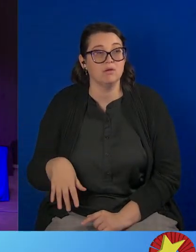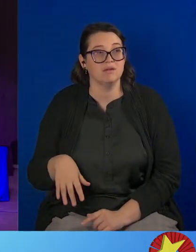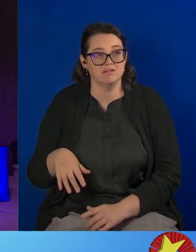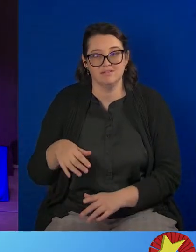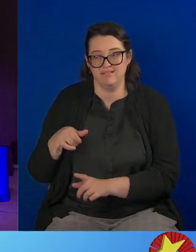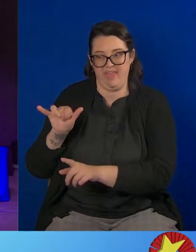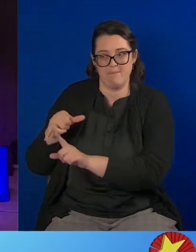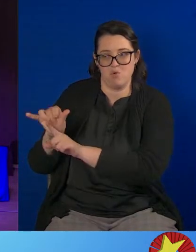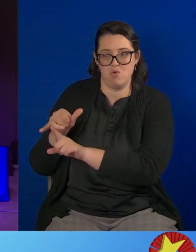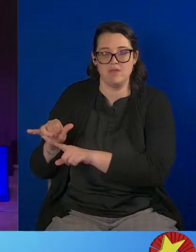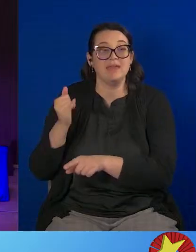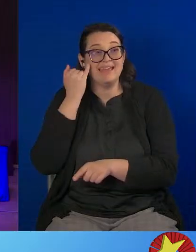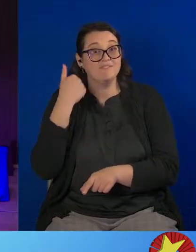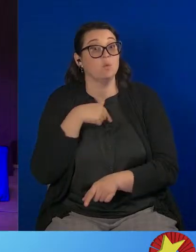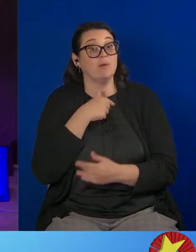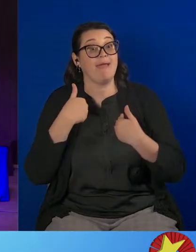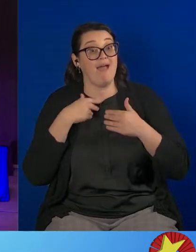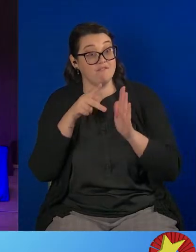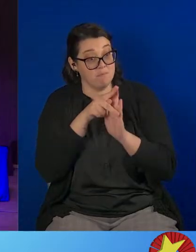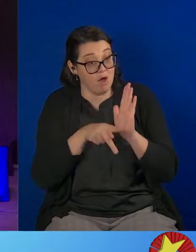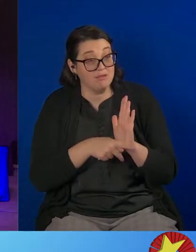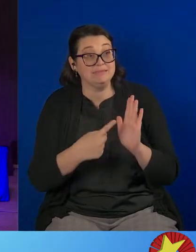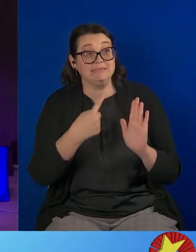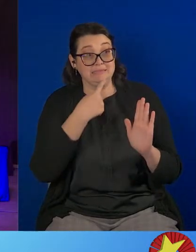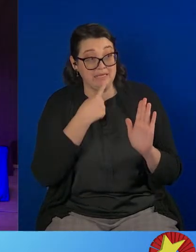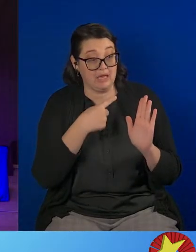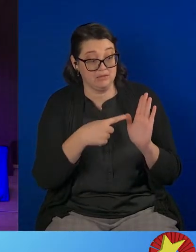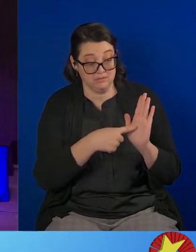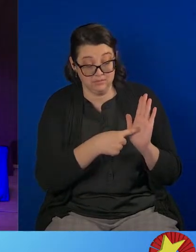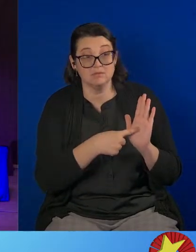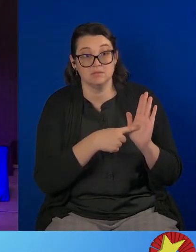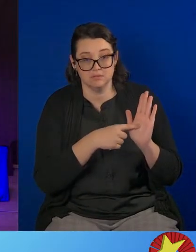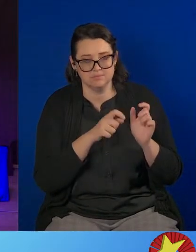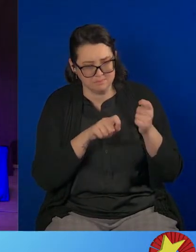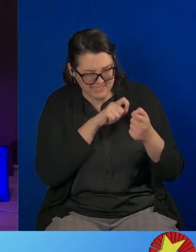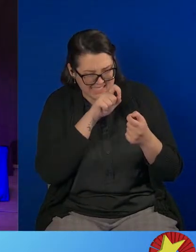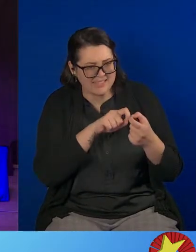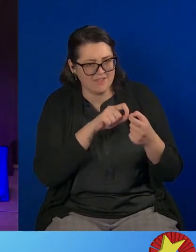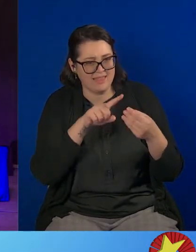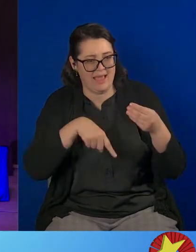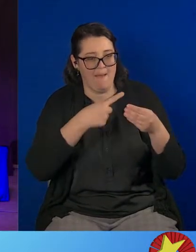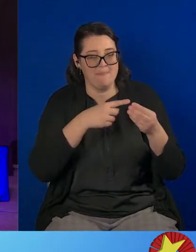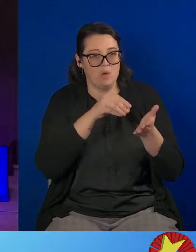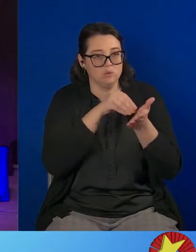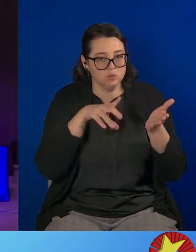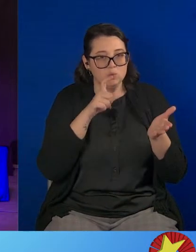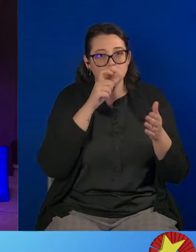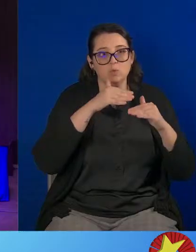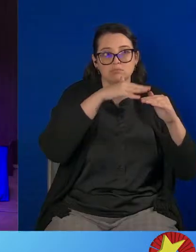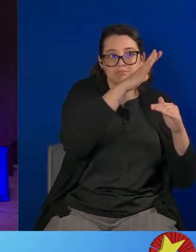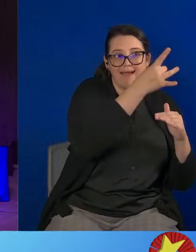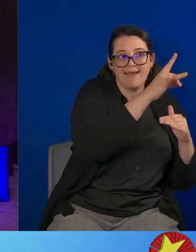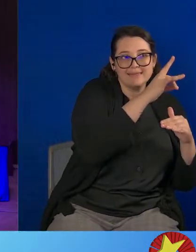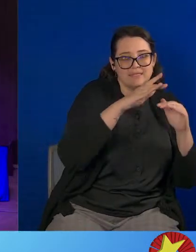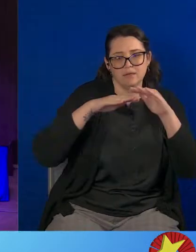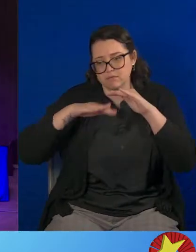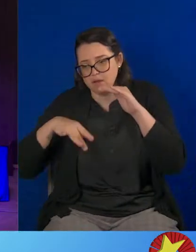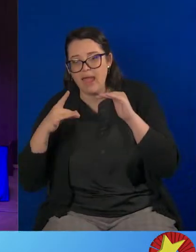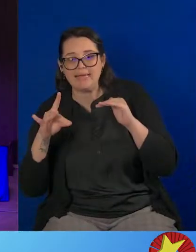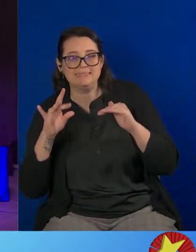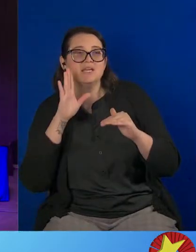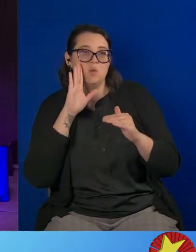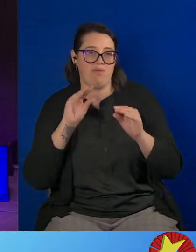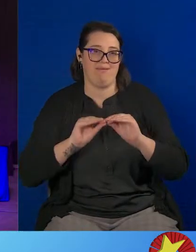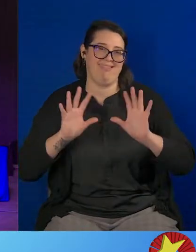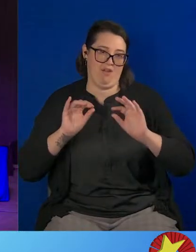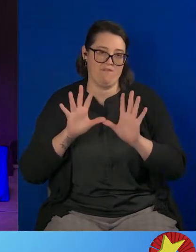And I think if we have a policy statement that speaks specifically to students of age and students underage, it'll clarify for everybody